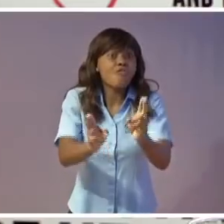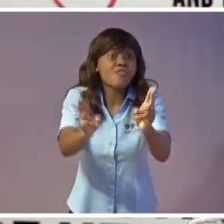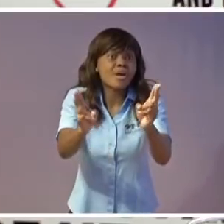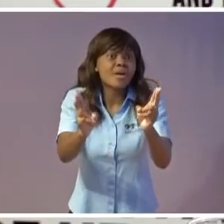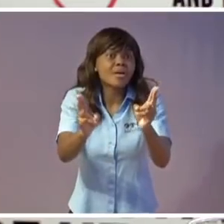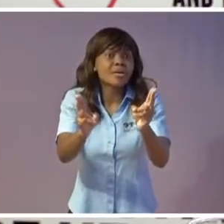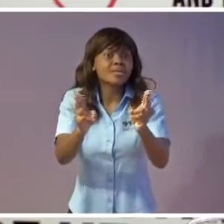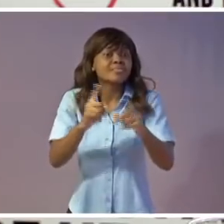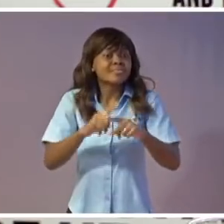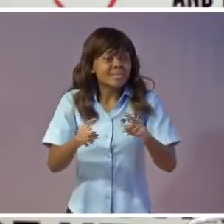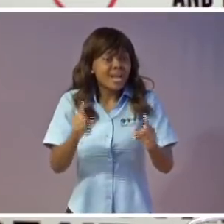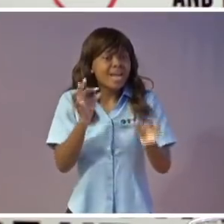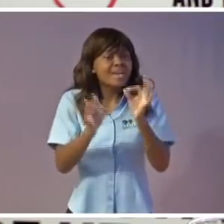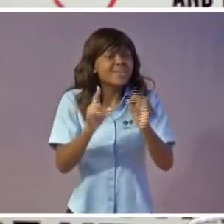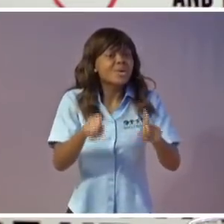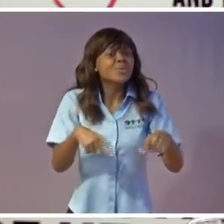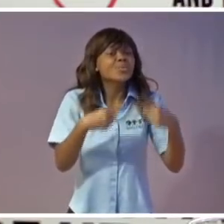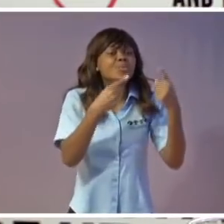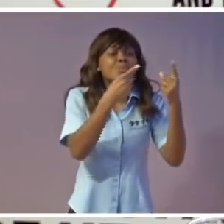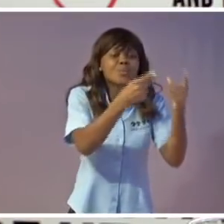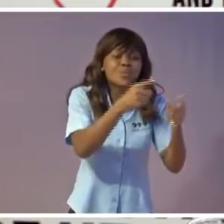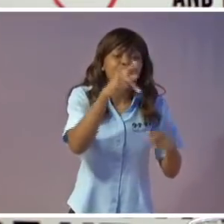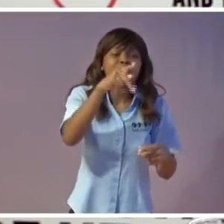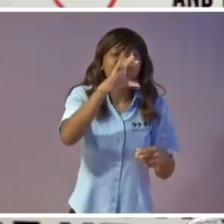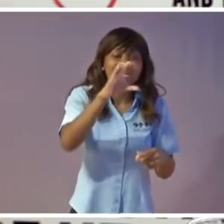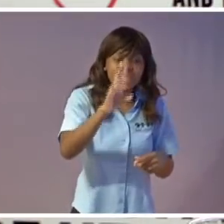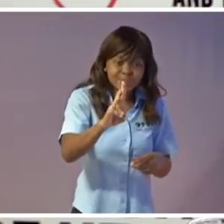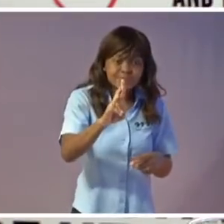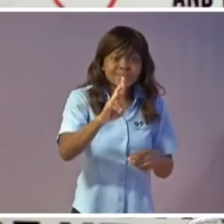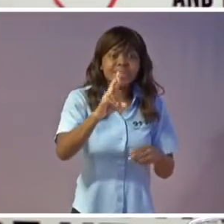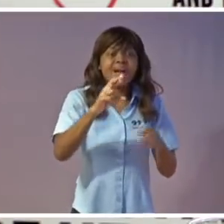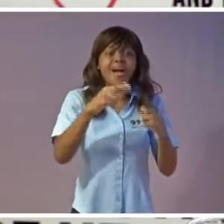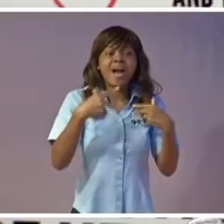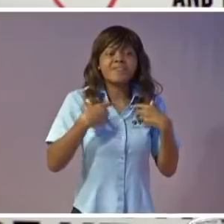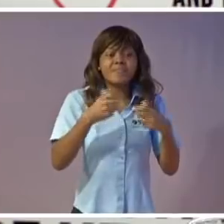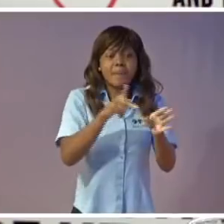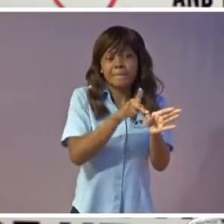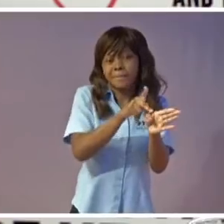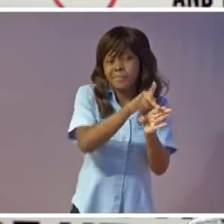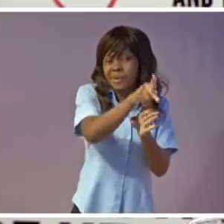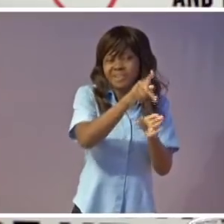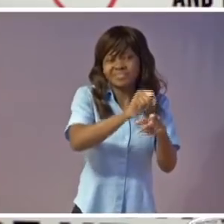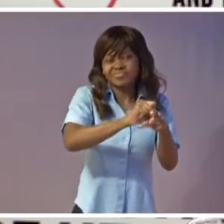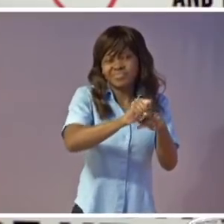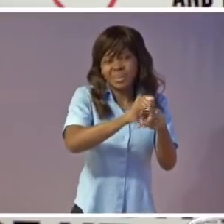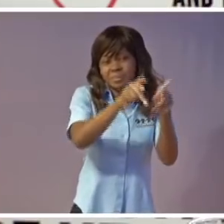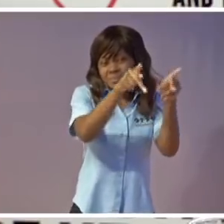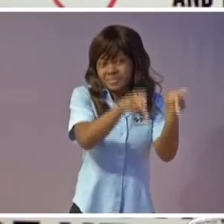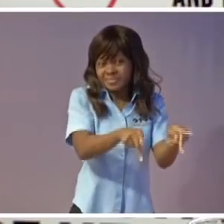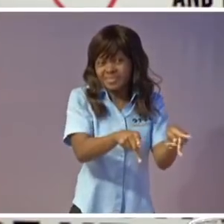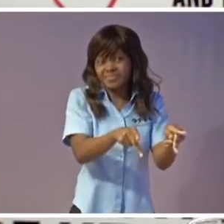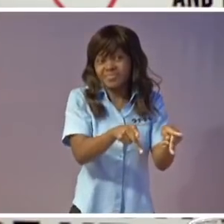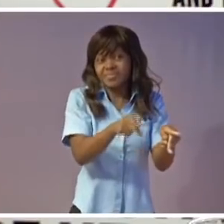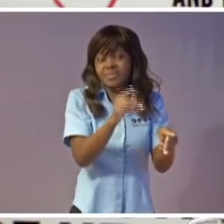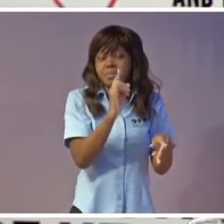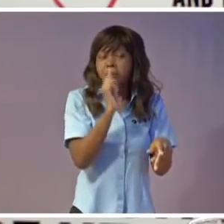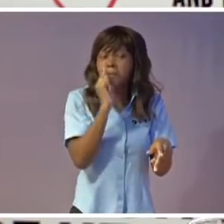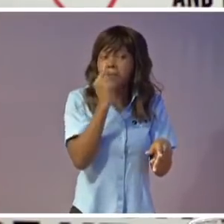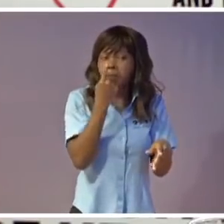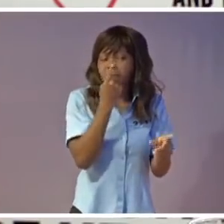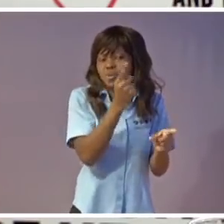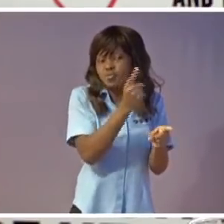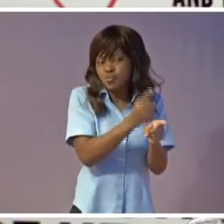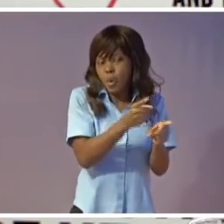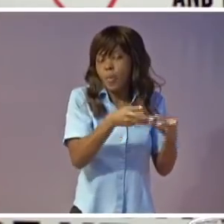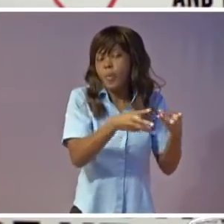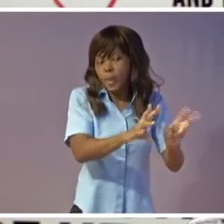with home kits is that they are good for testing the symptomatic persons, and if you get a